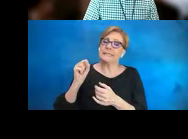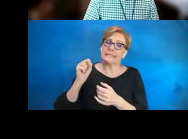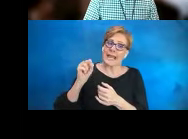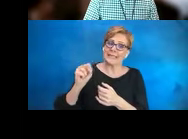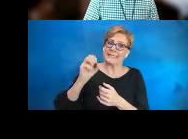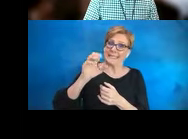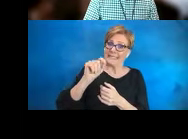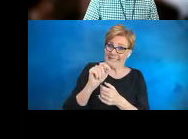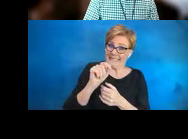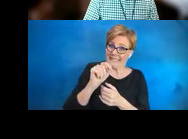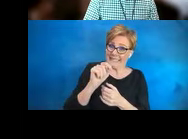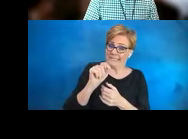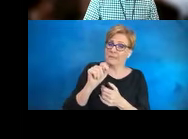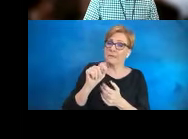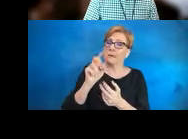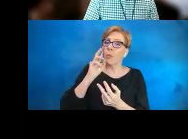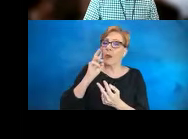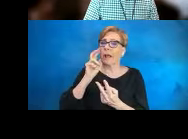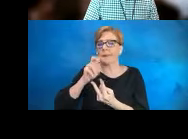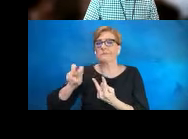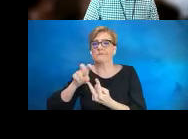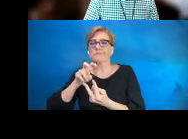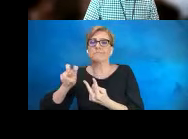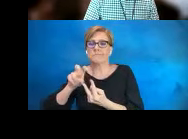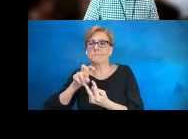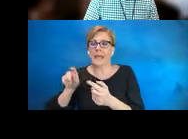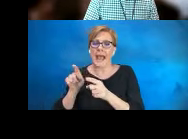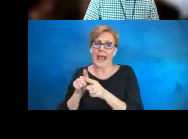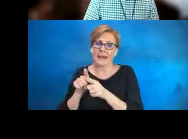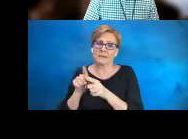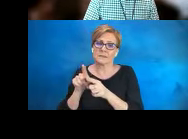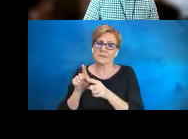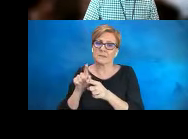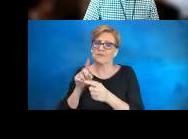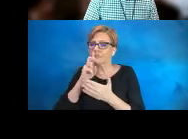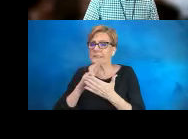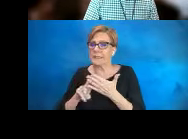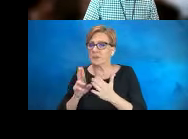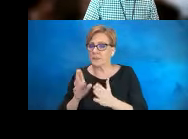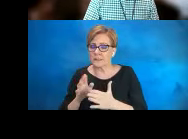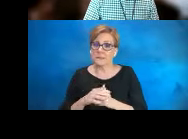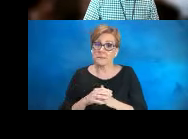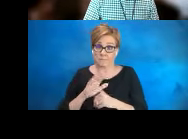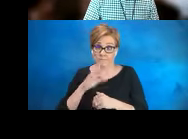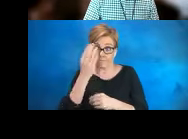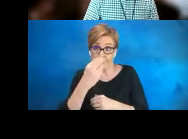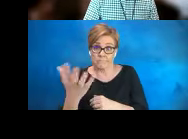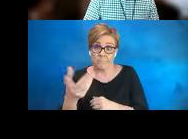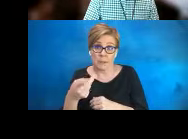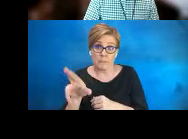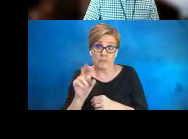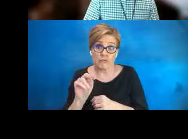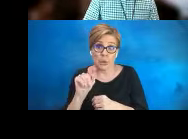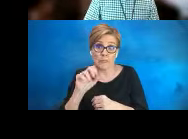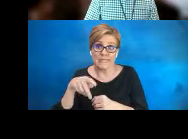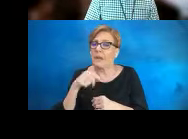kind of floating in and out of that role. I will say, as just a pro tip, it's absolutely useless to